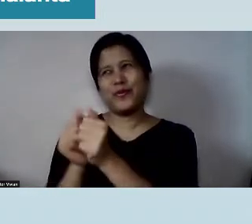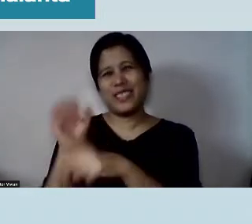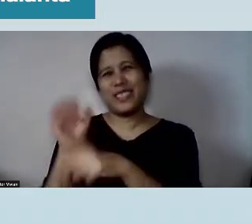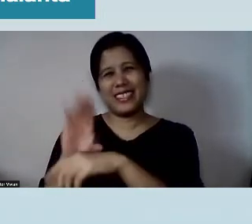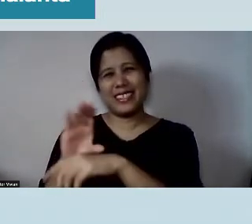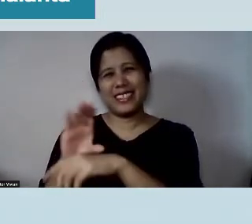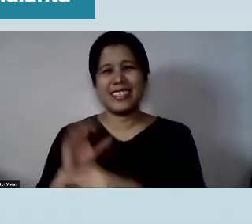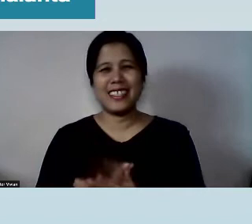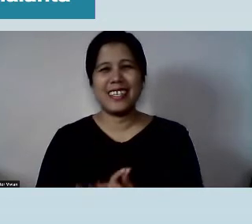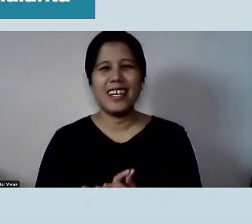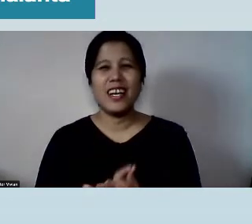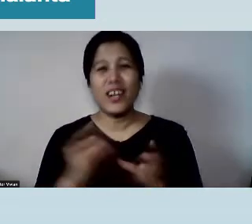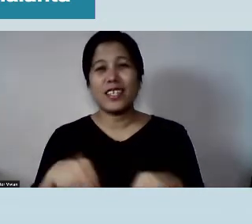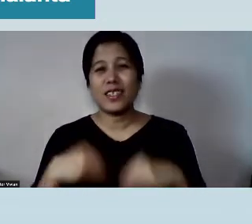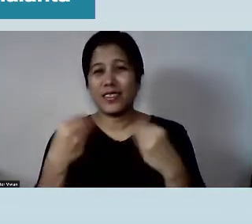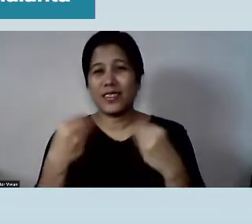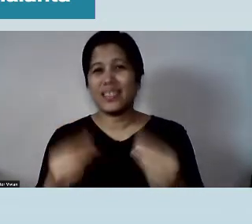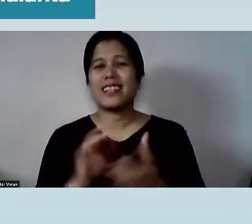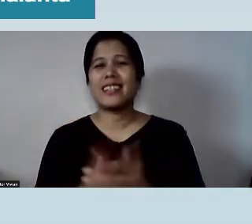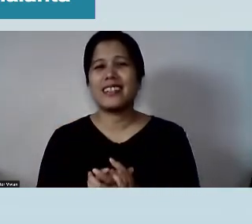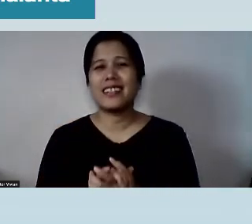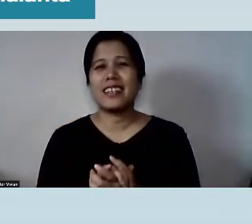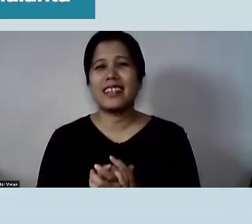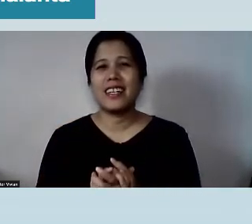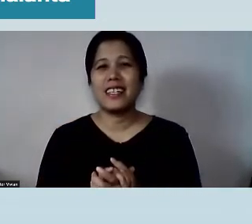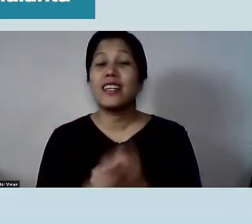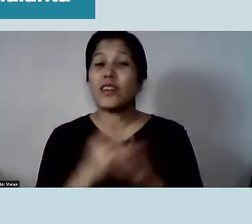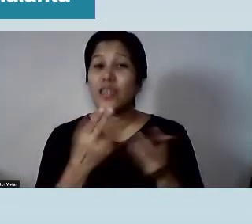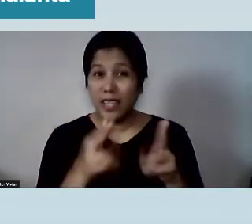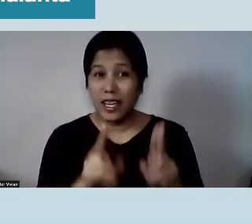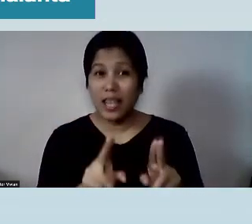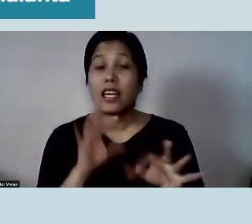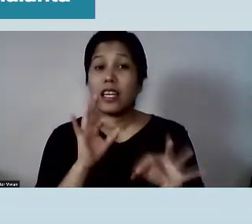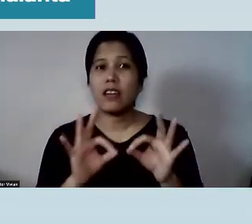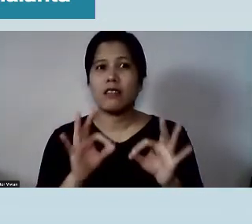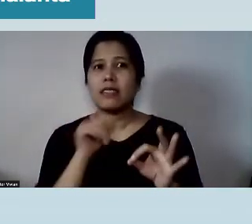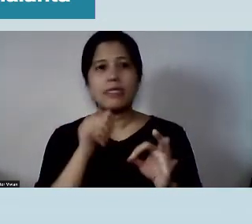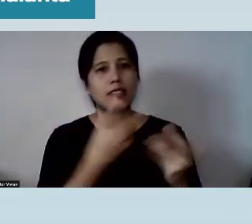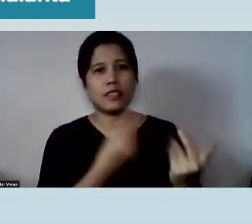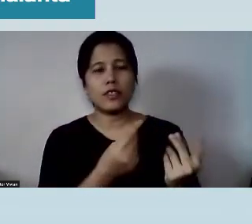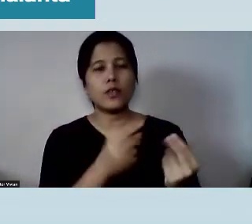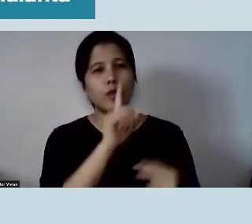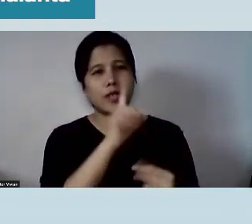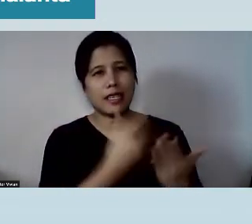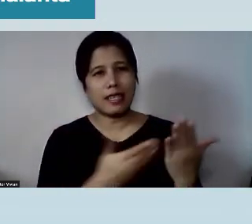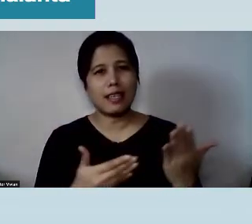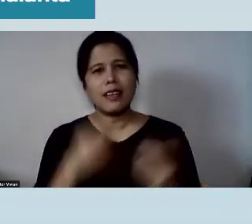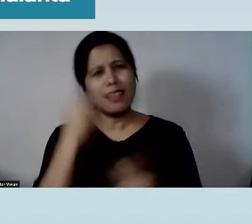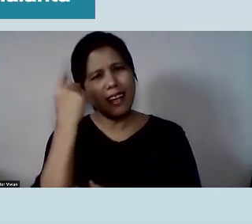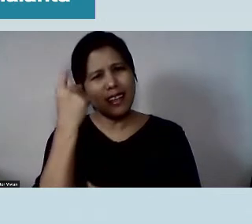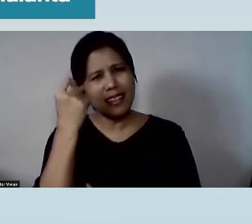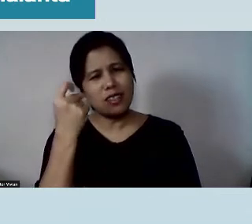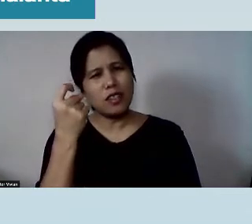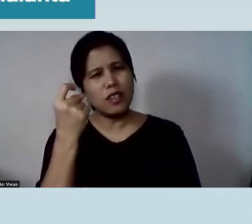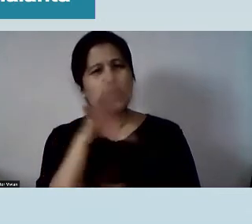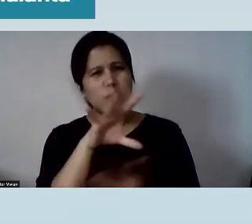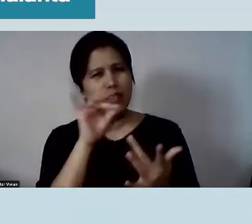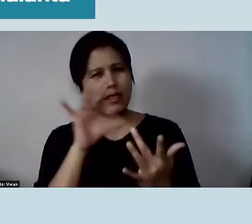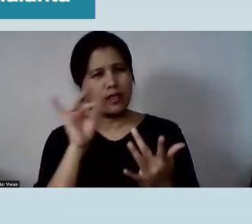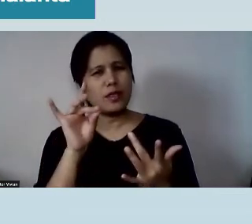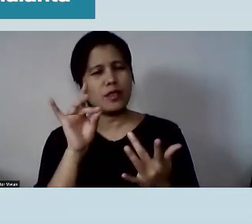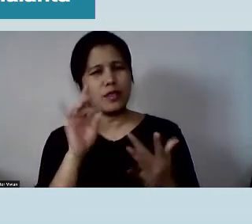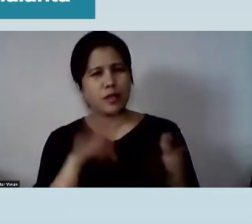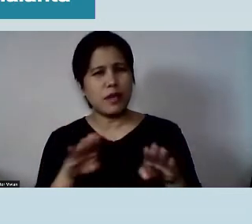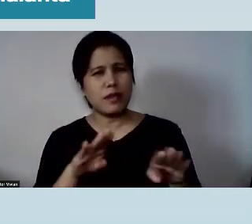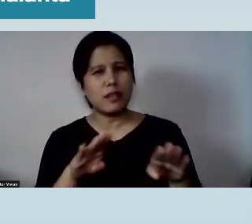them the consequence of what they won't do to compel them to think better. So help them understand they can choose their behavior,